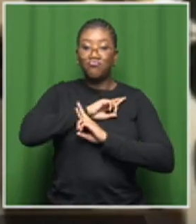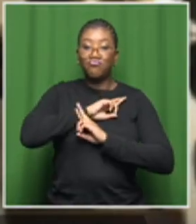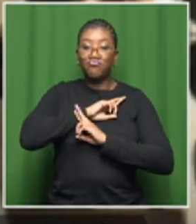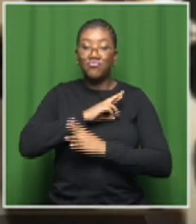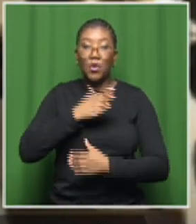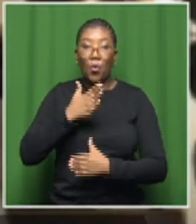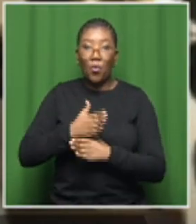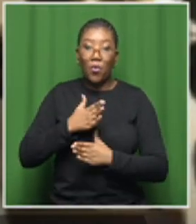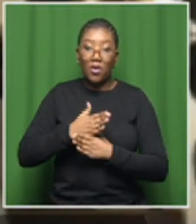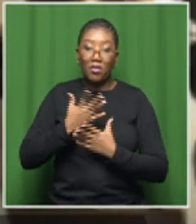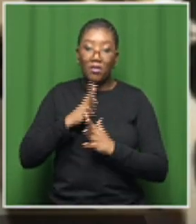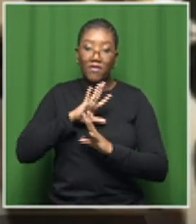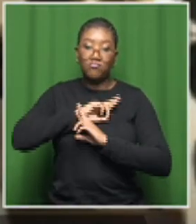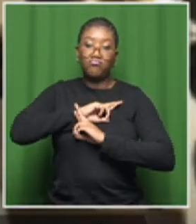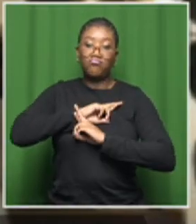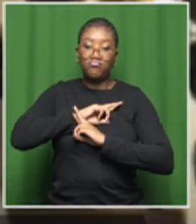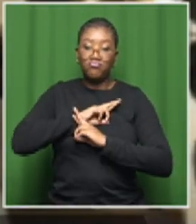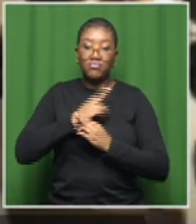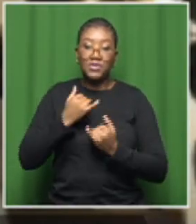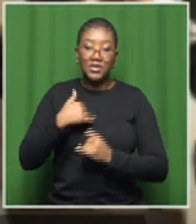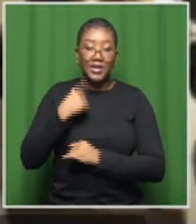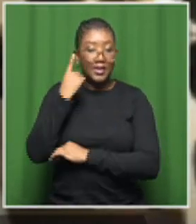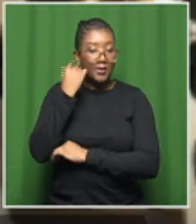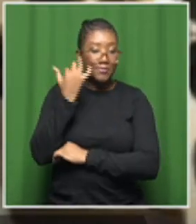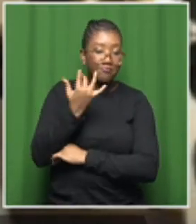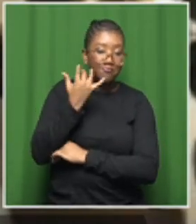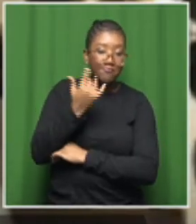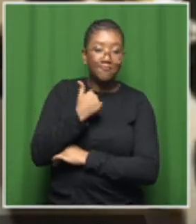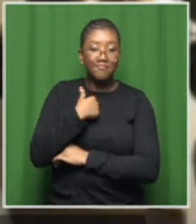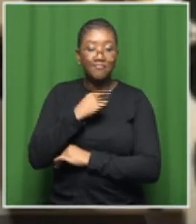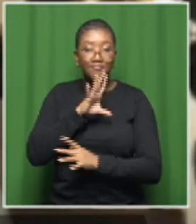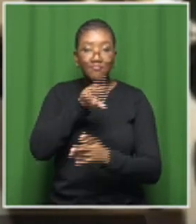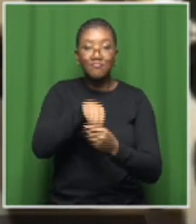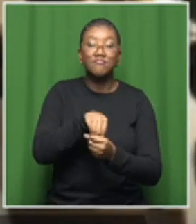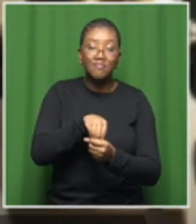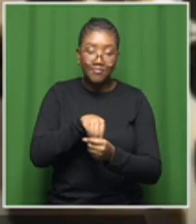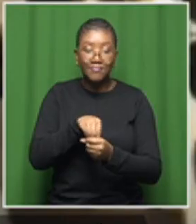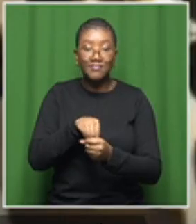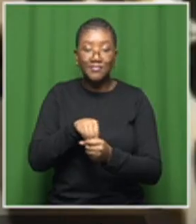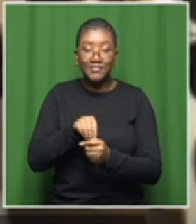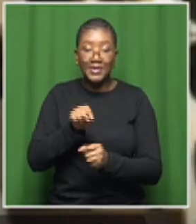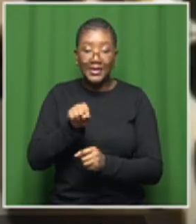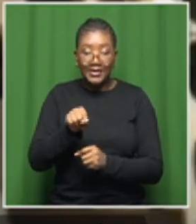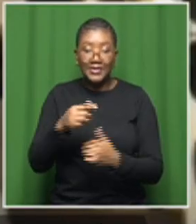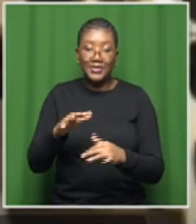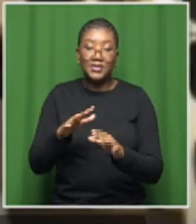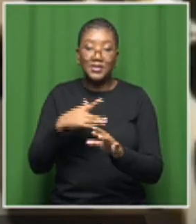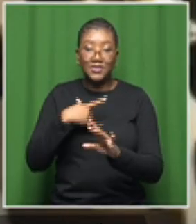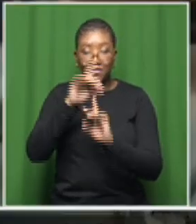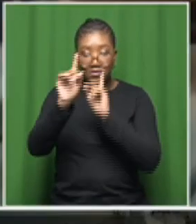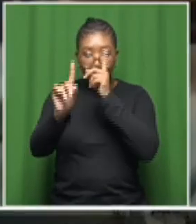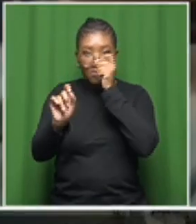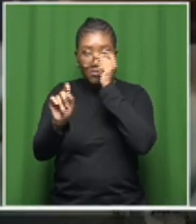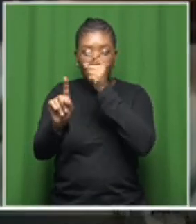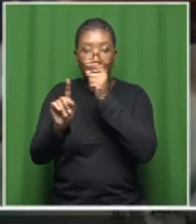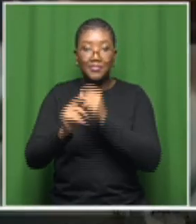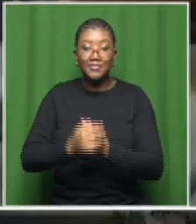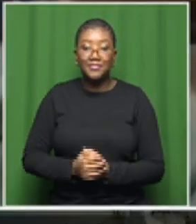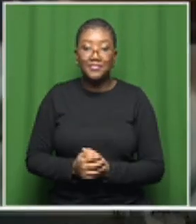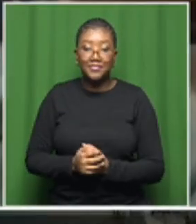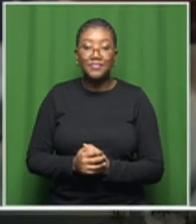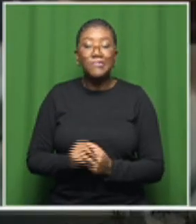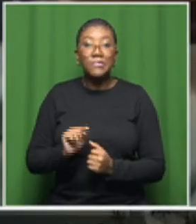a space to join and fit in. So those are two things that come to mind pretty quickly. All right. And obviously the importance